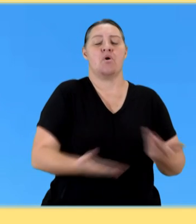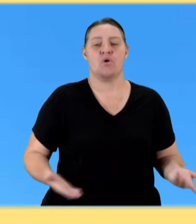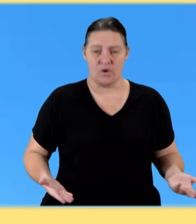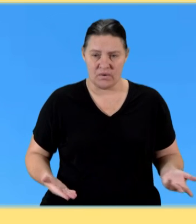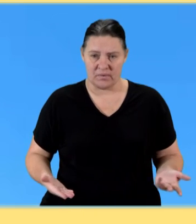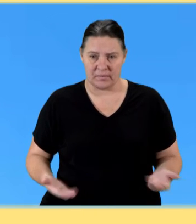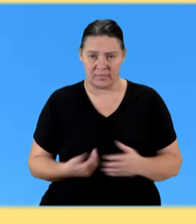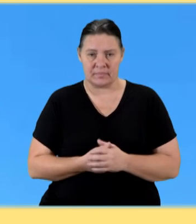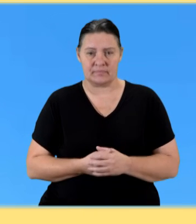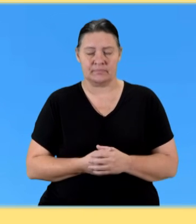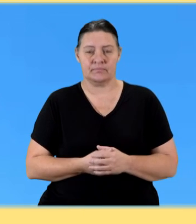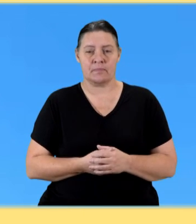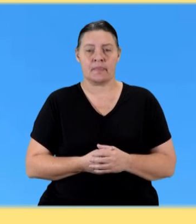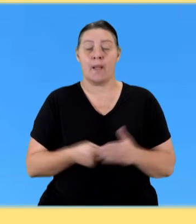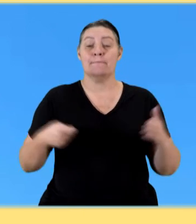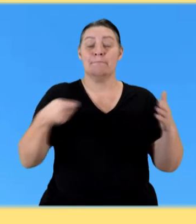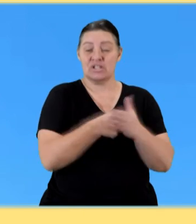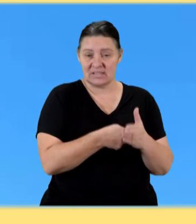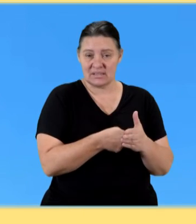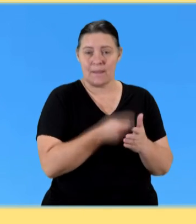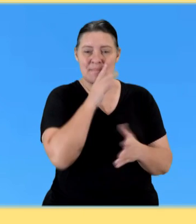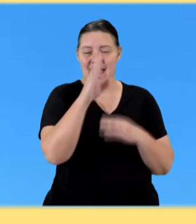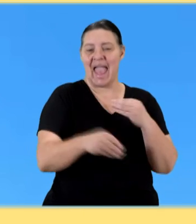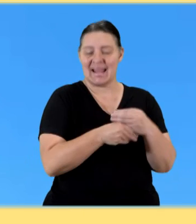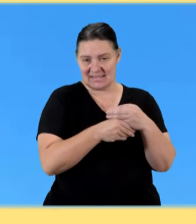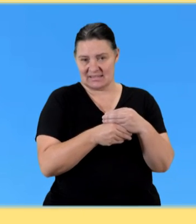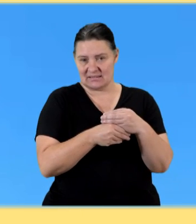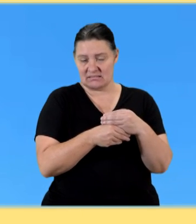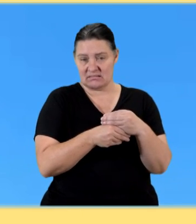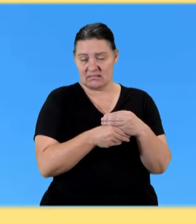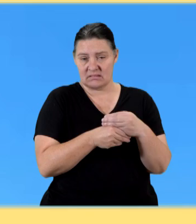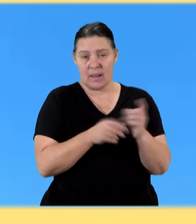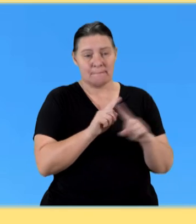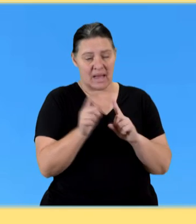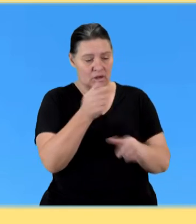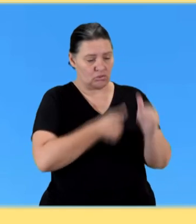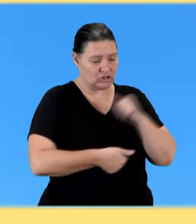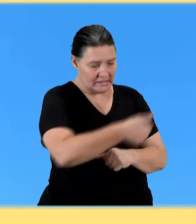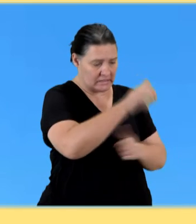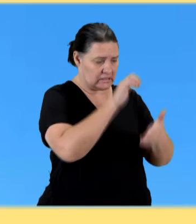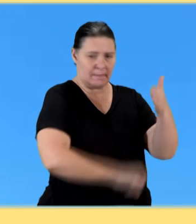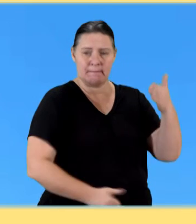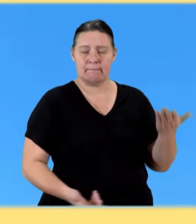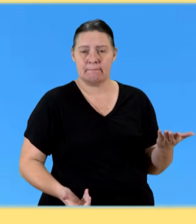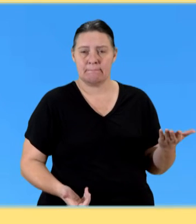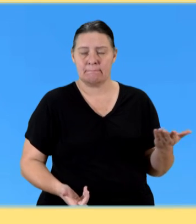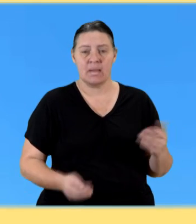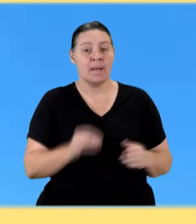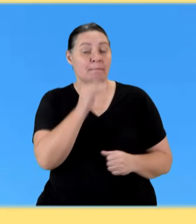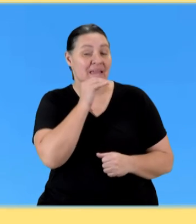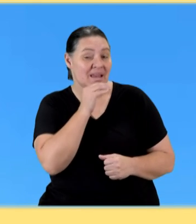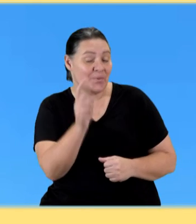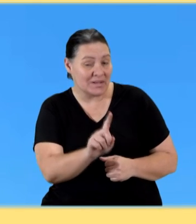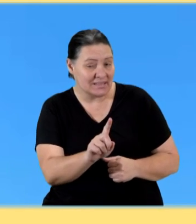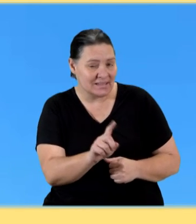as purchases. Purchases are added, yet returns are subtracted. That